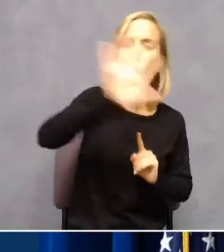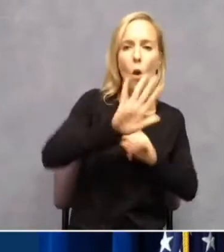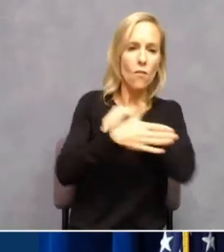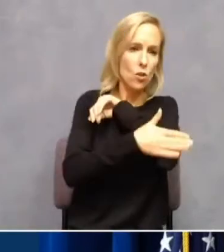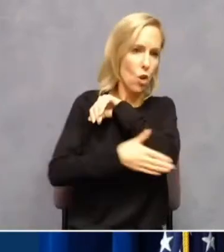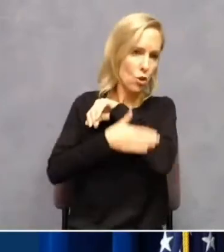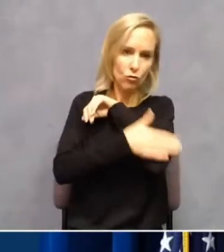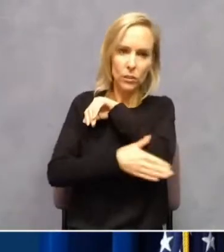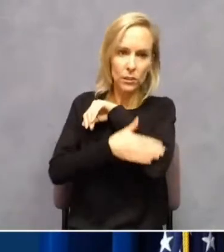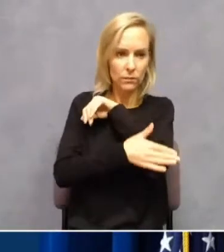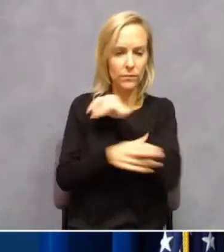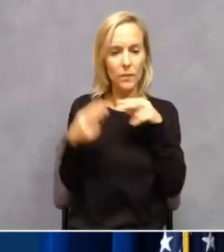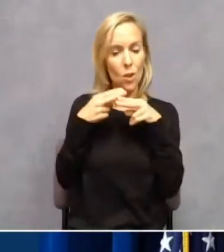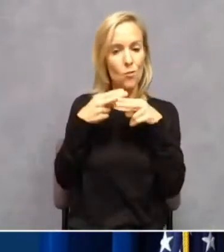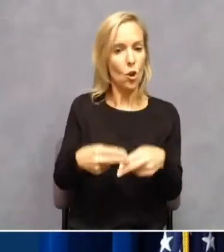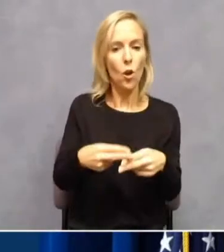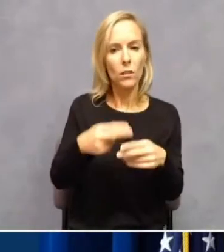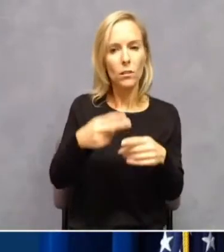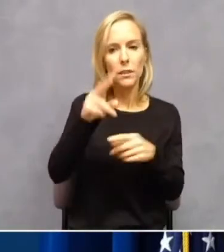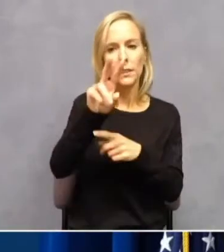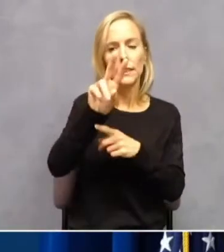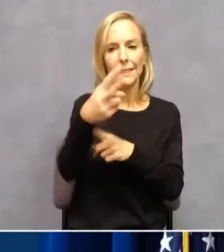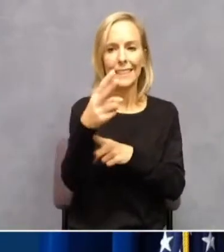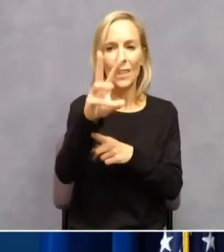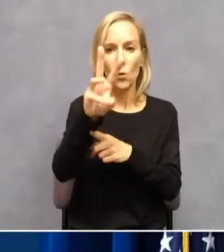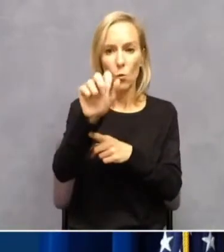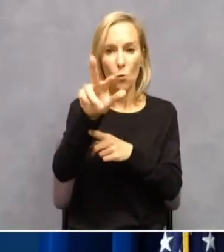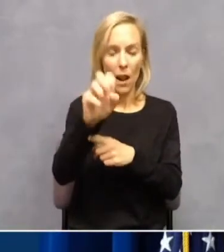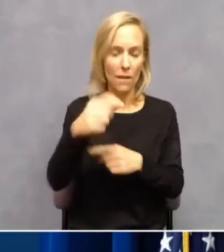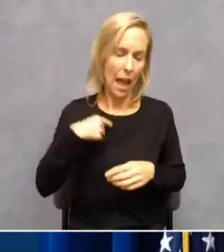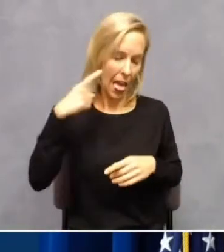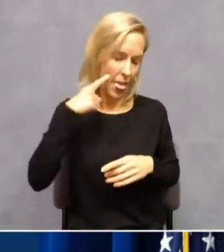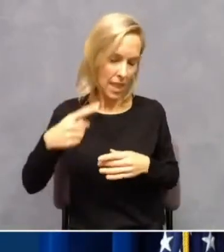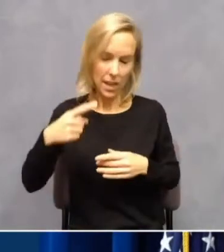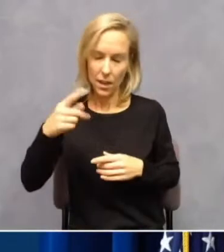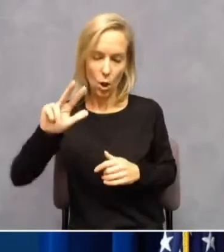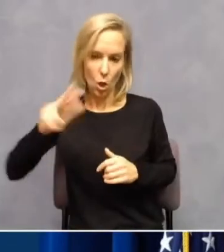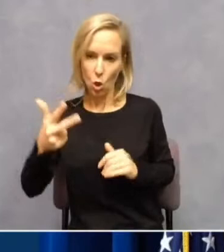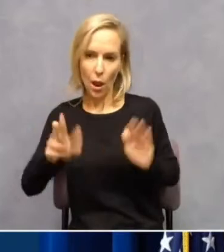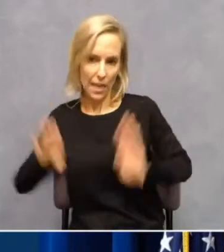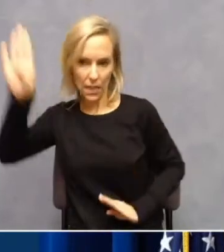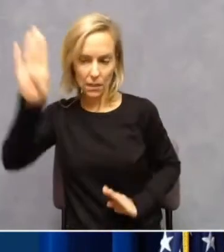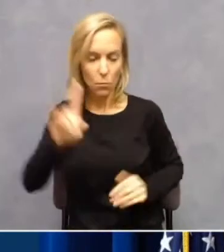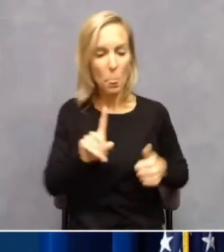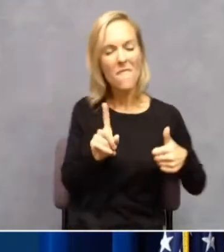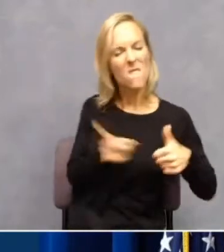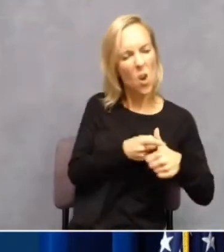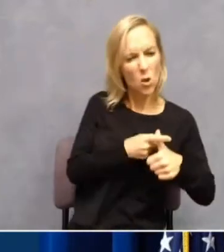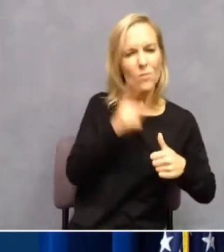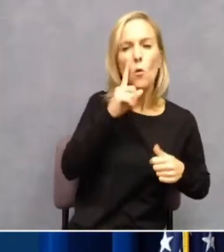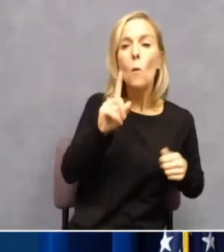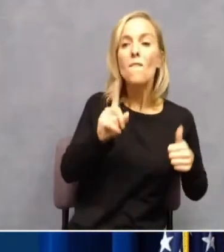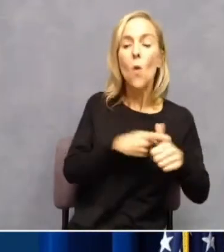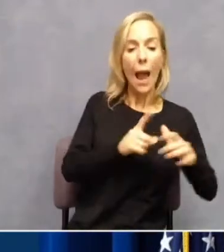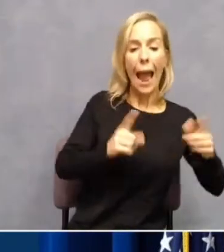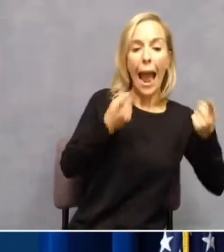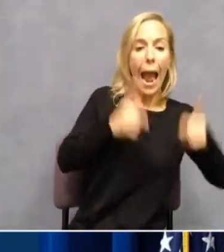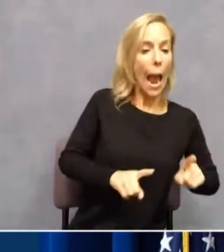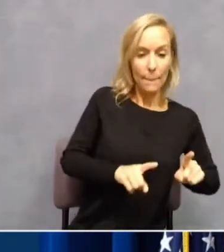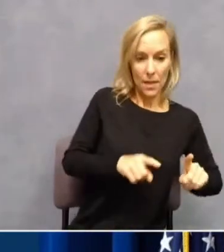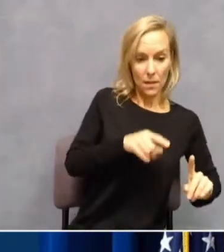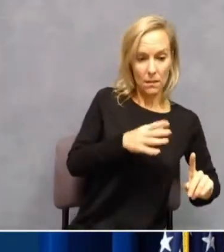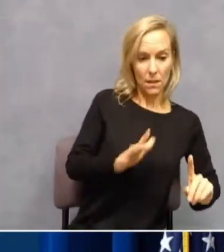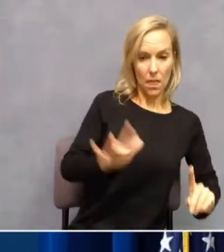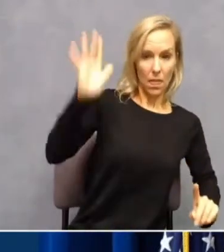this the second wave. I think it's the third escalation. You know, the first was in the very beginning, and you saw it devastate New York, New